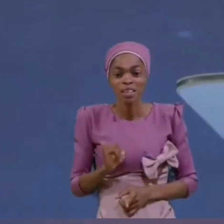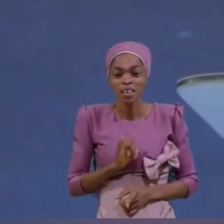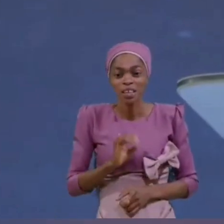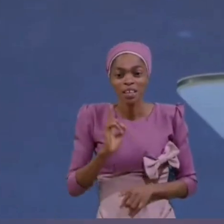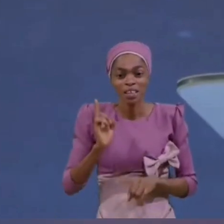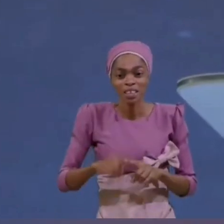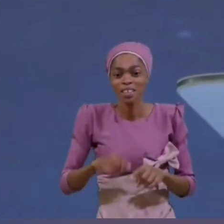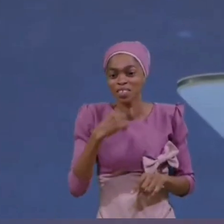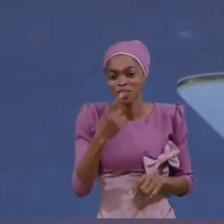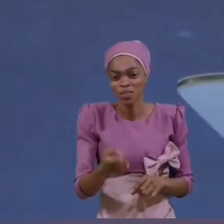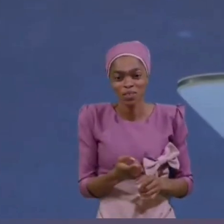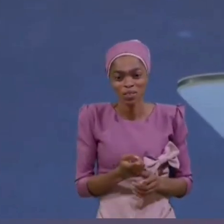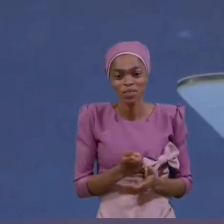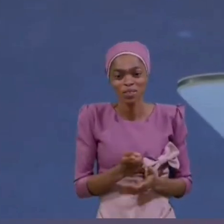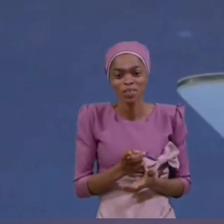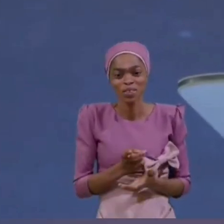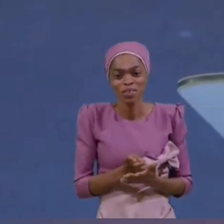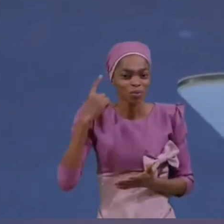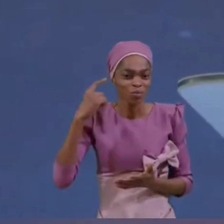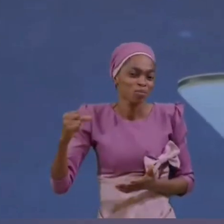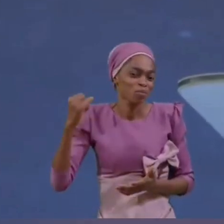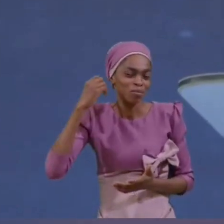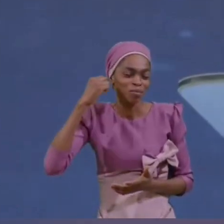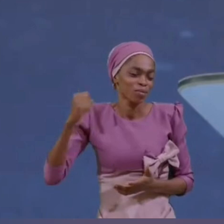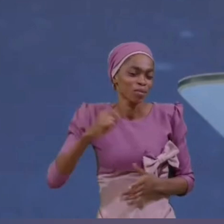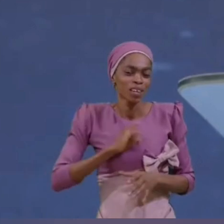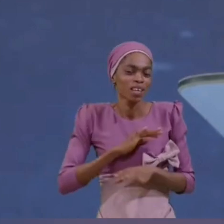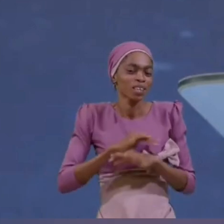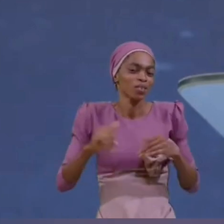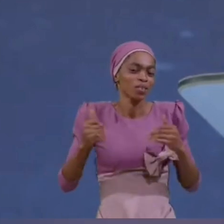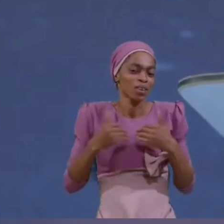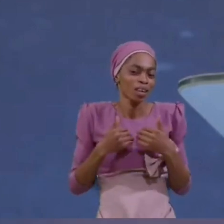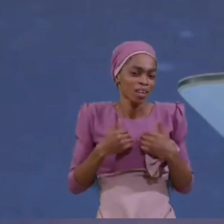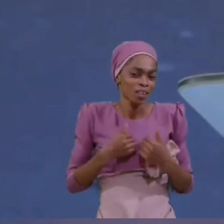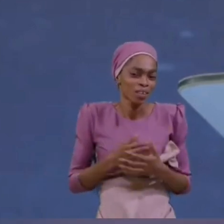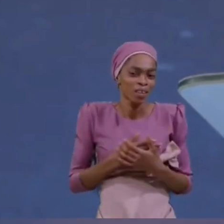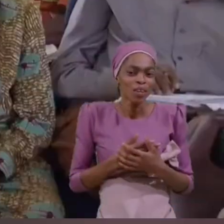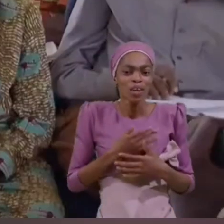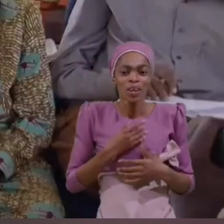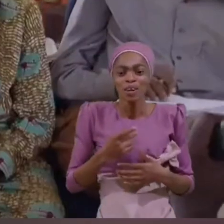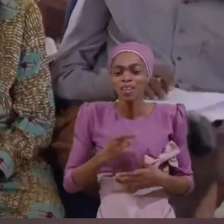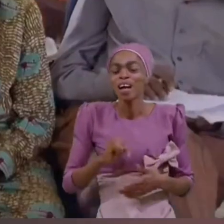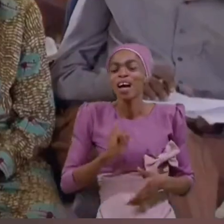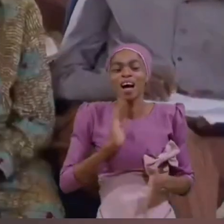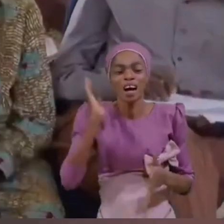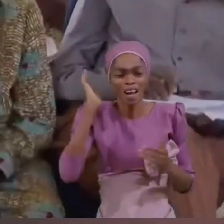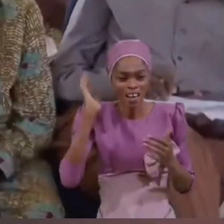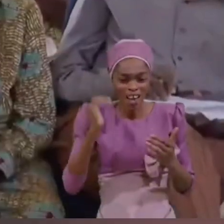honestly, silver and gold, I have none, I have some.